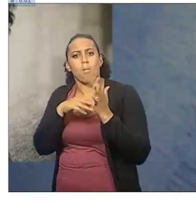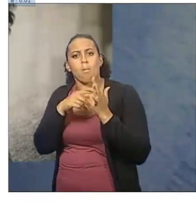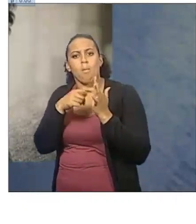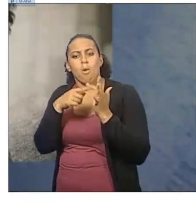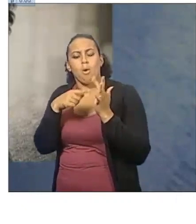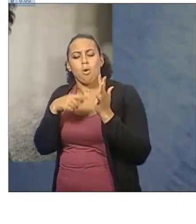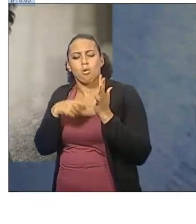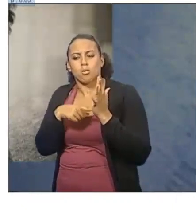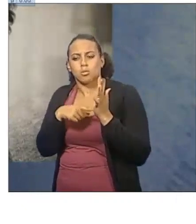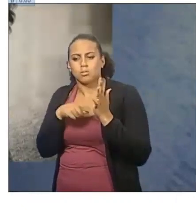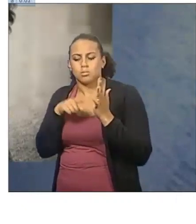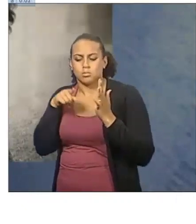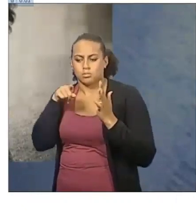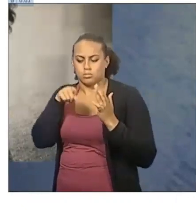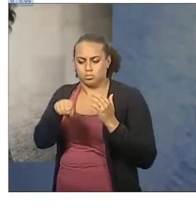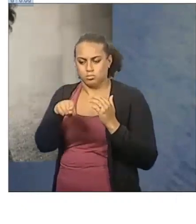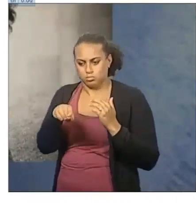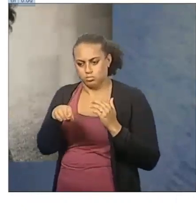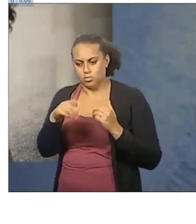model.